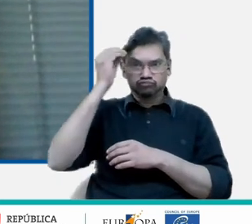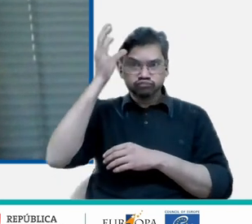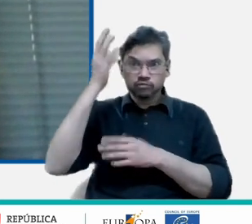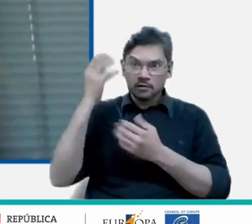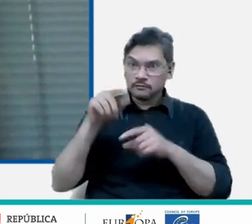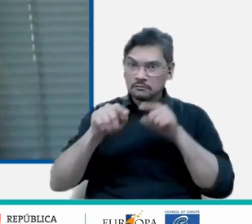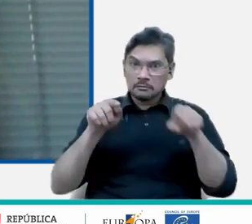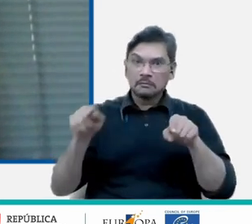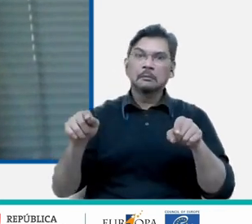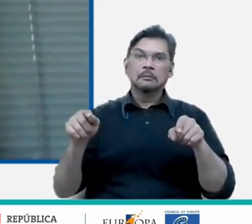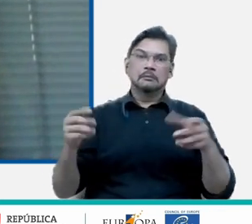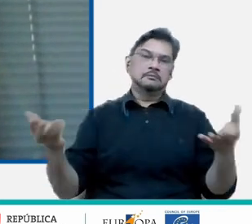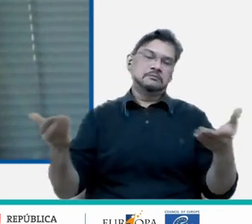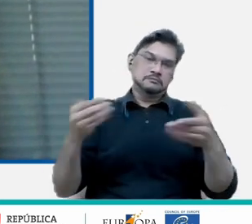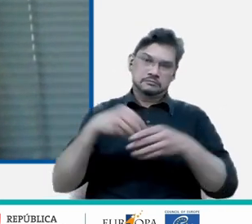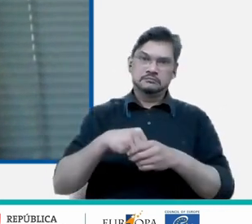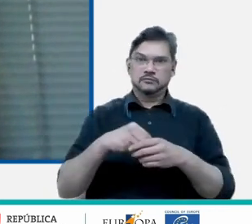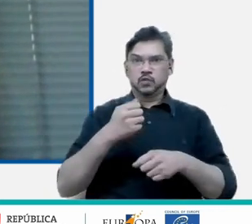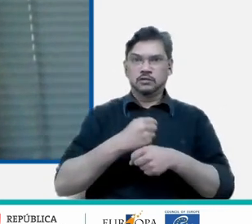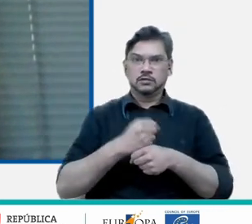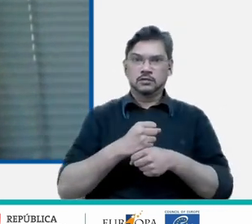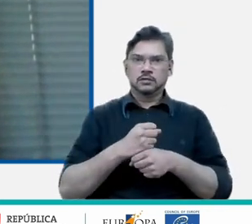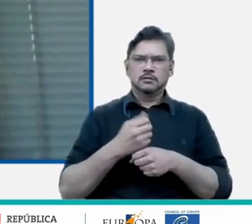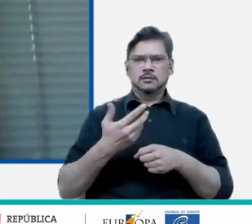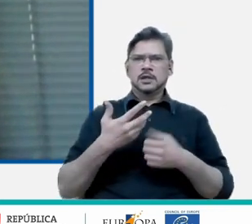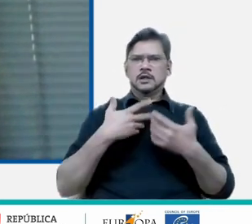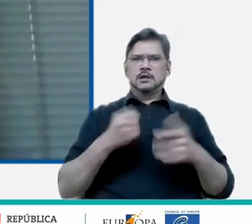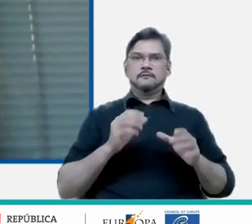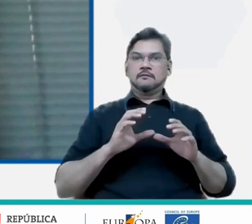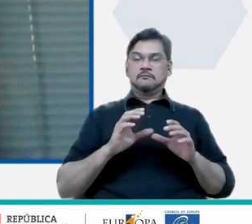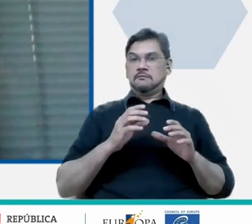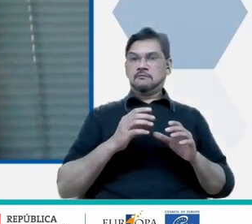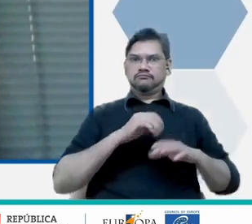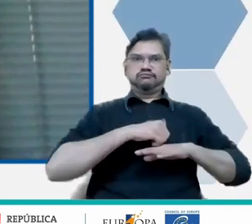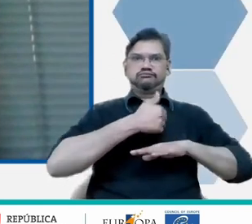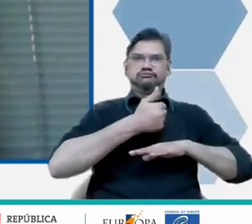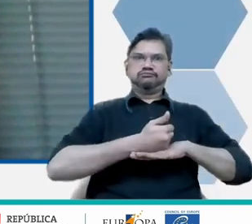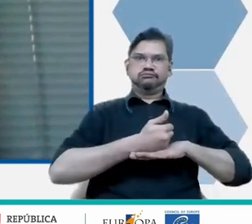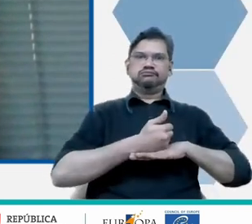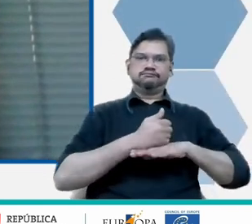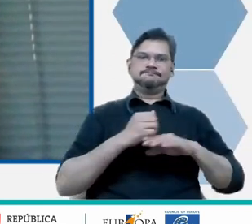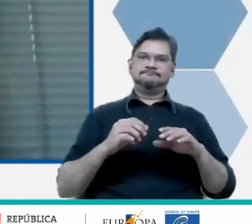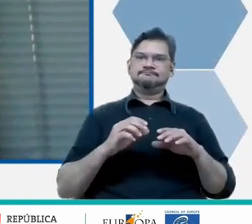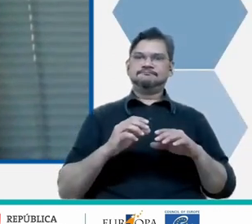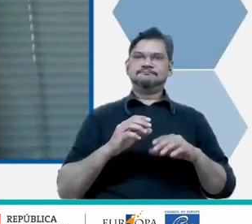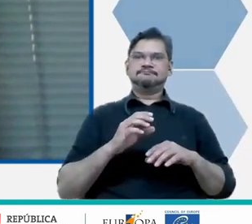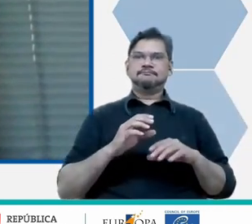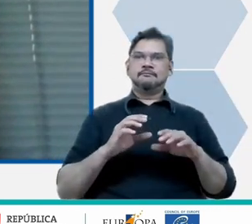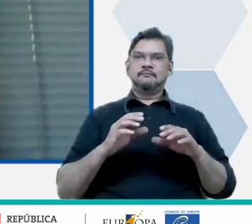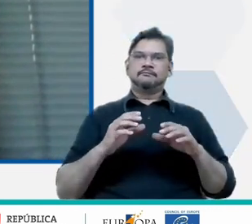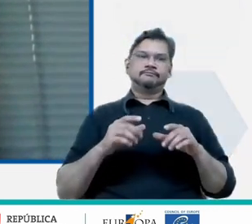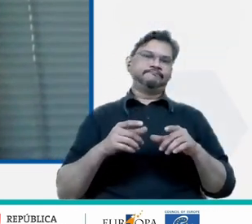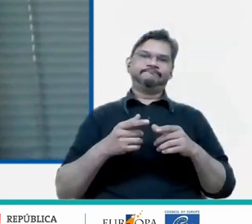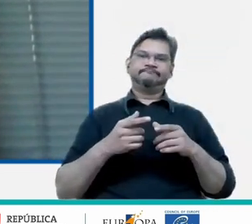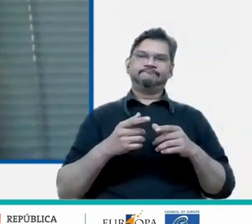Municipal Resilience Committee. This is the current form of the board. So this is the last evolution, the last up